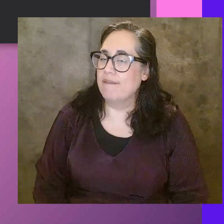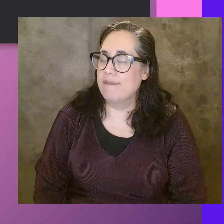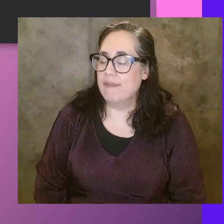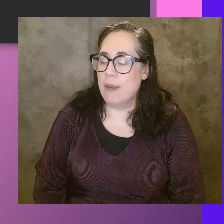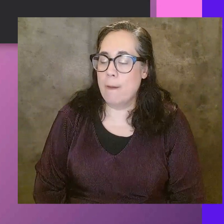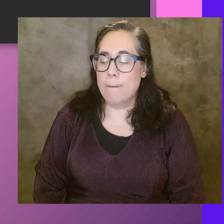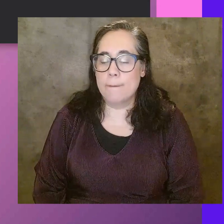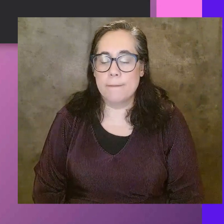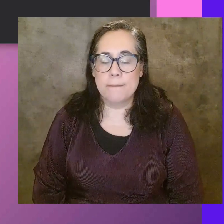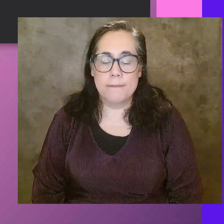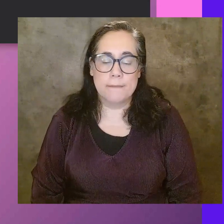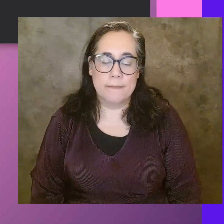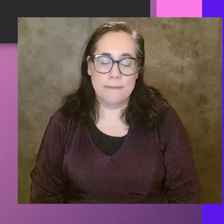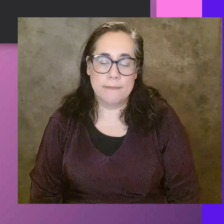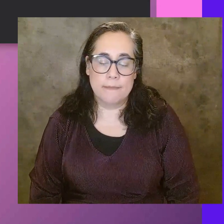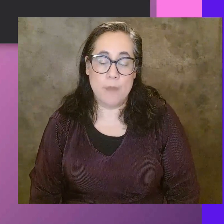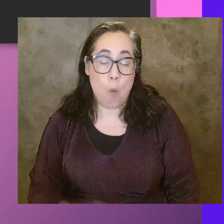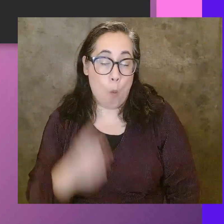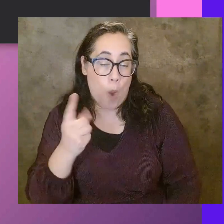effective notes.